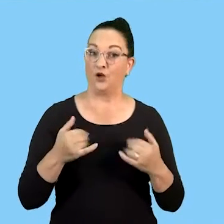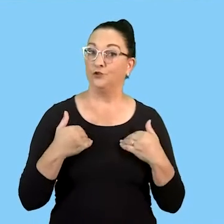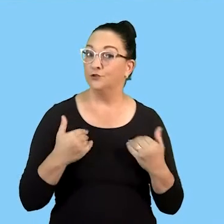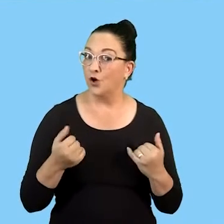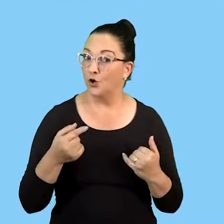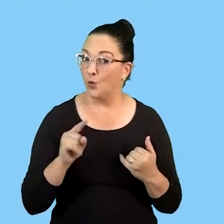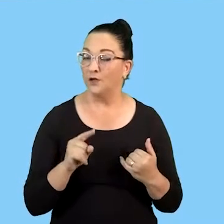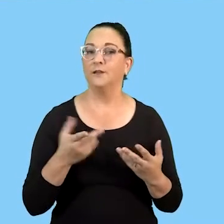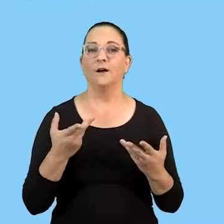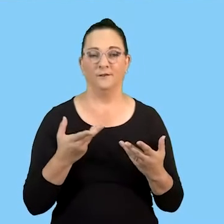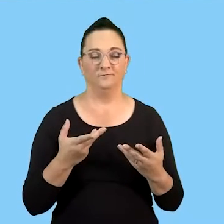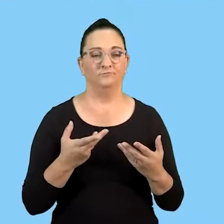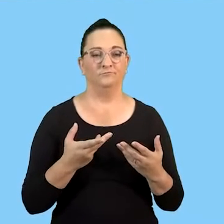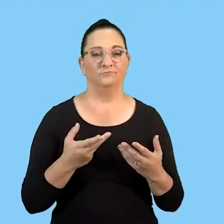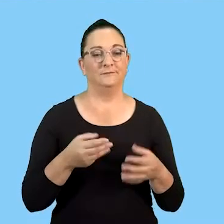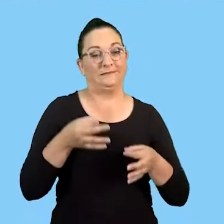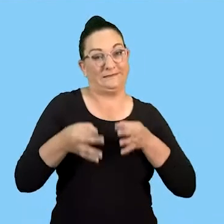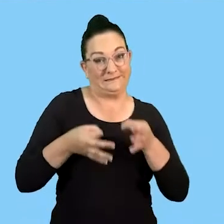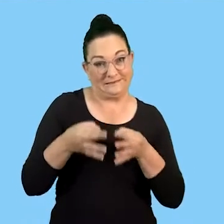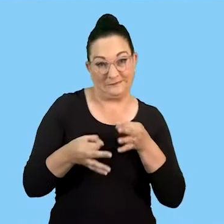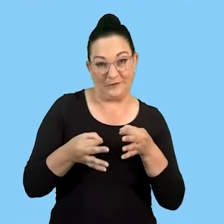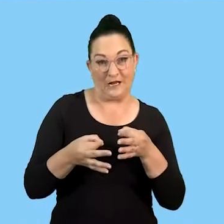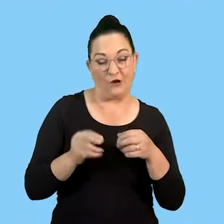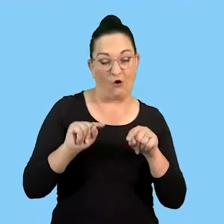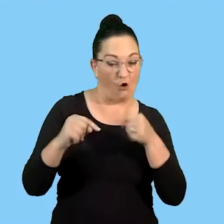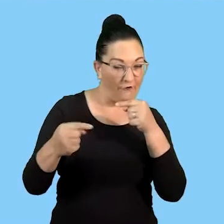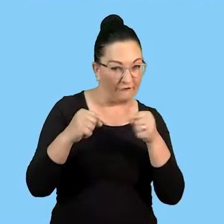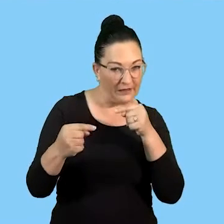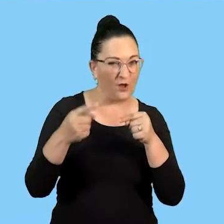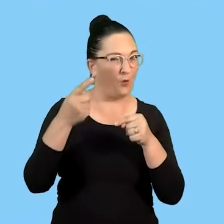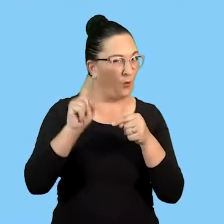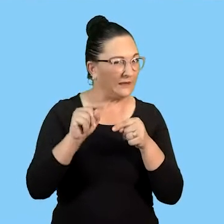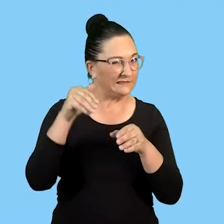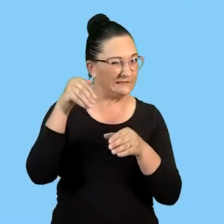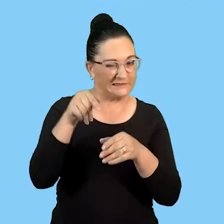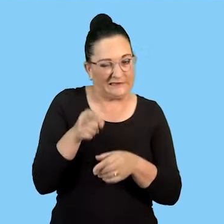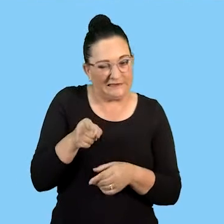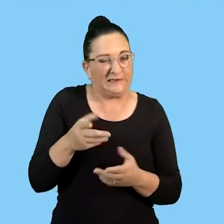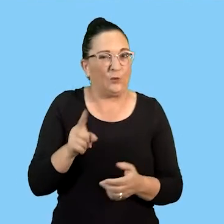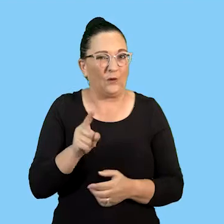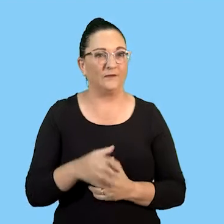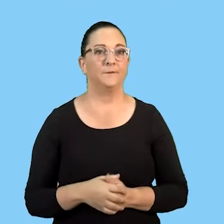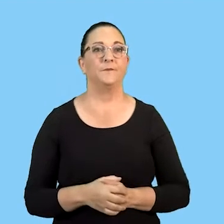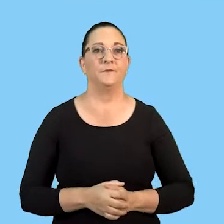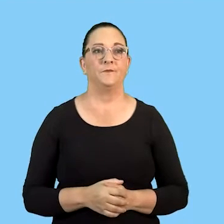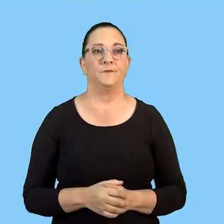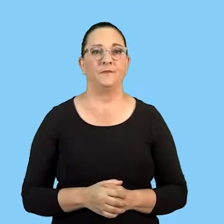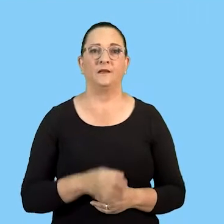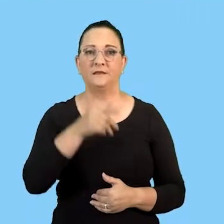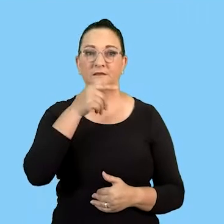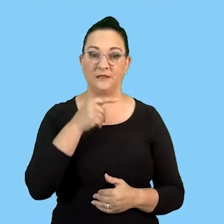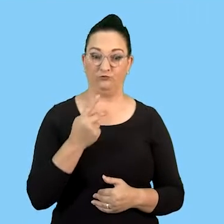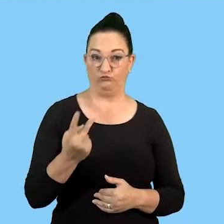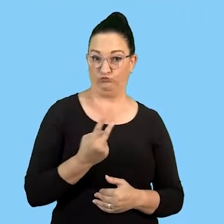start off by explaining or defining the concept conflict. So what is conflict? Conflict is defined as